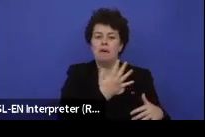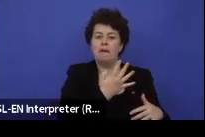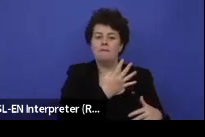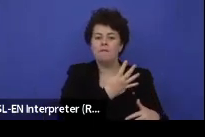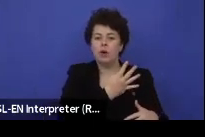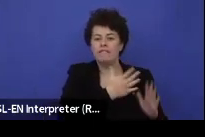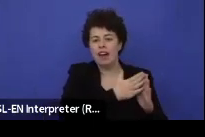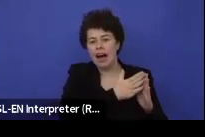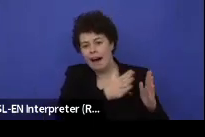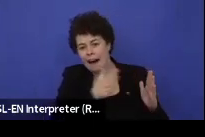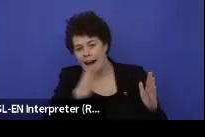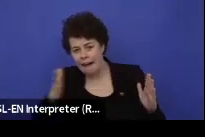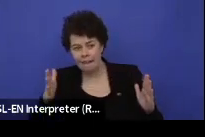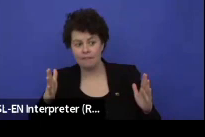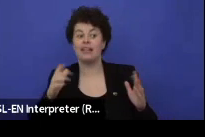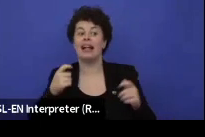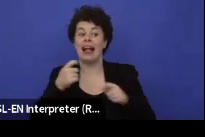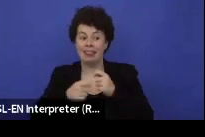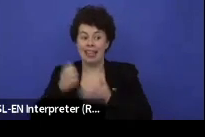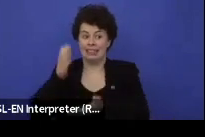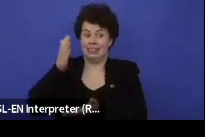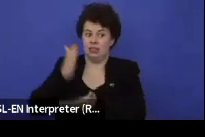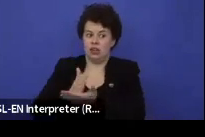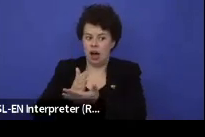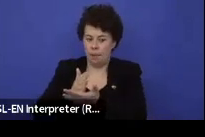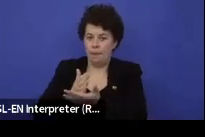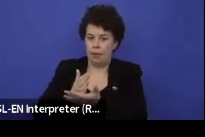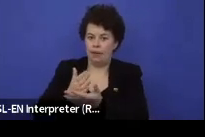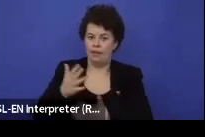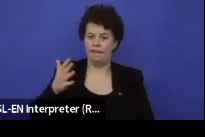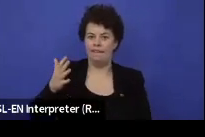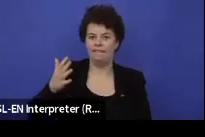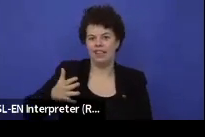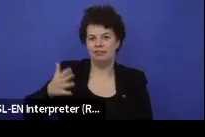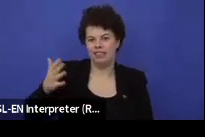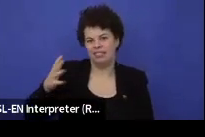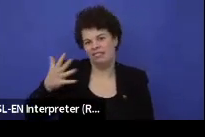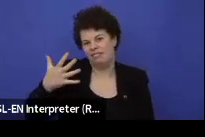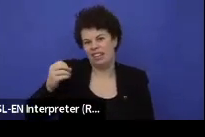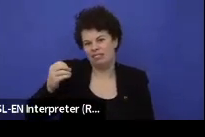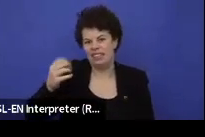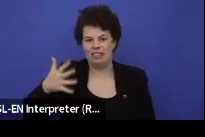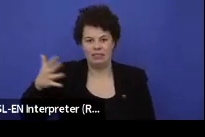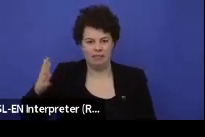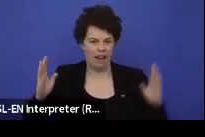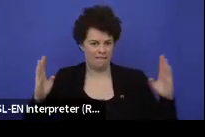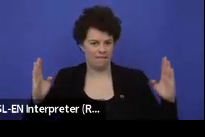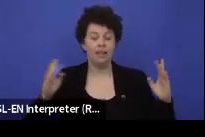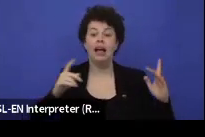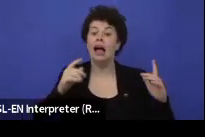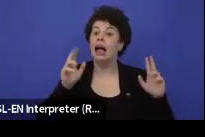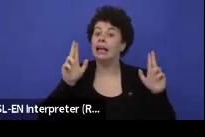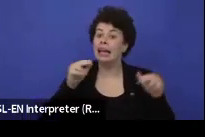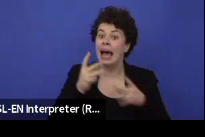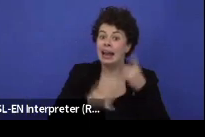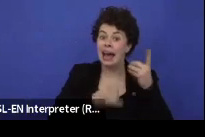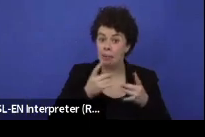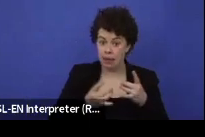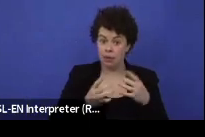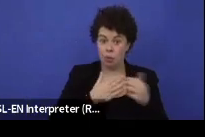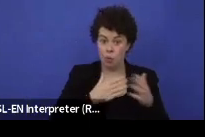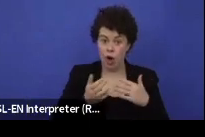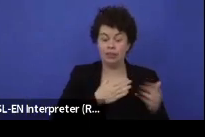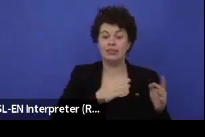The person can actually have sort of false stops and starts along the way. This is not linear. Perimenopause is